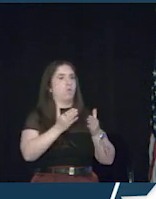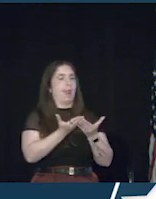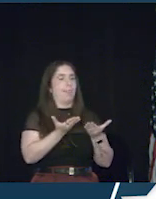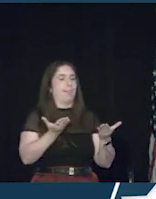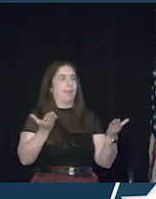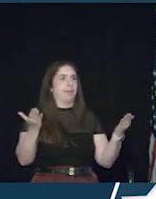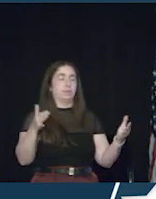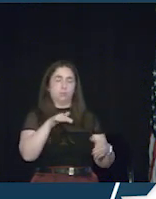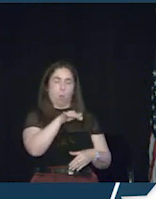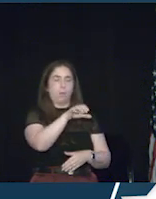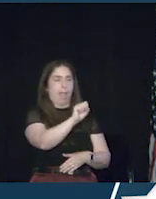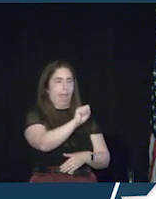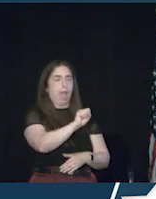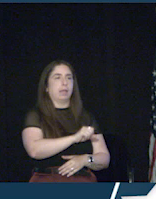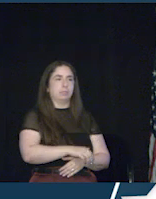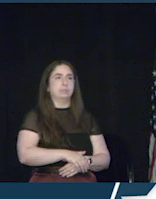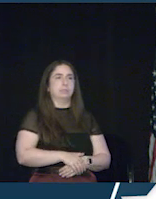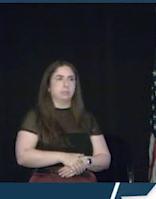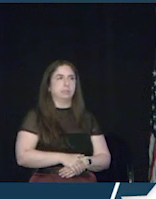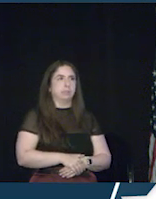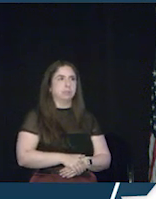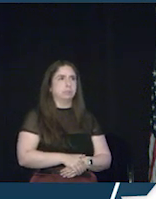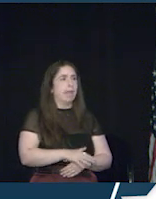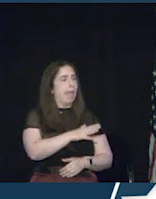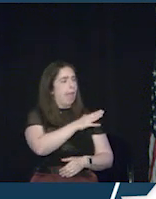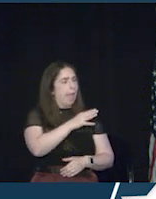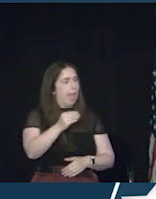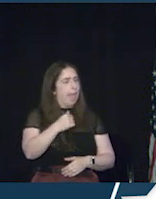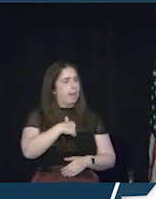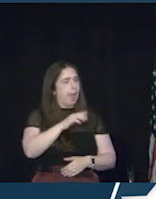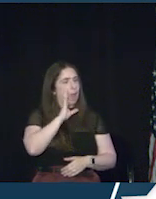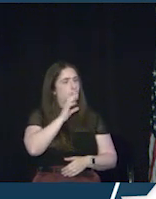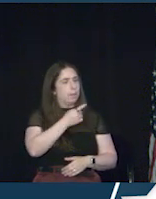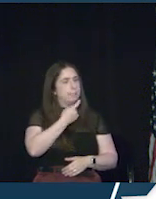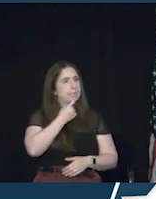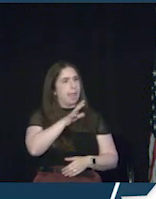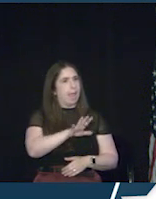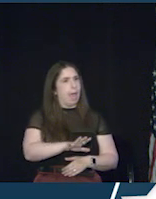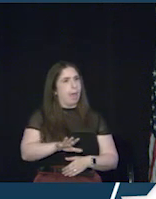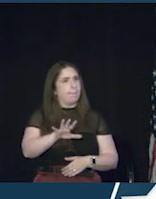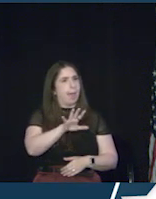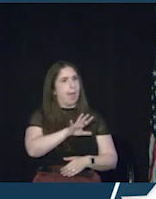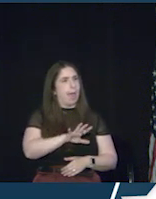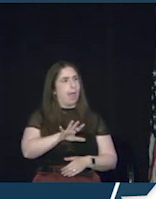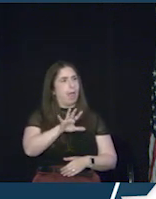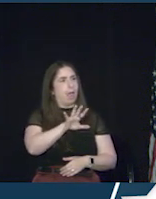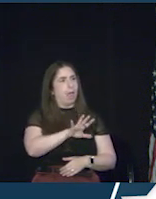yeah, and I would say about one